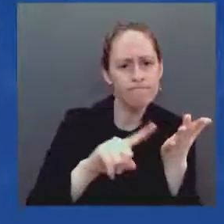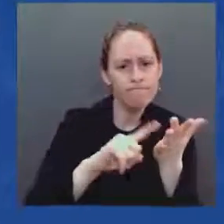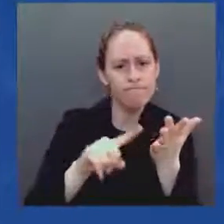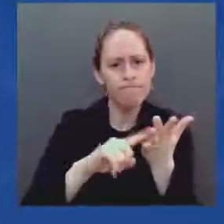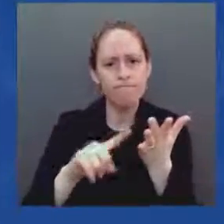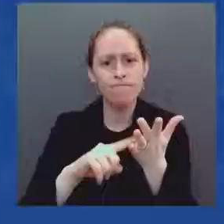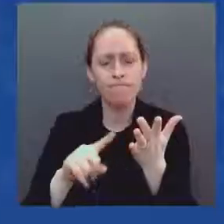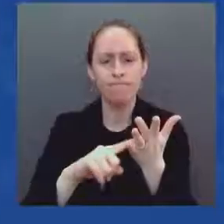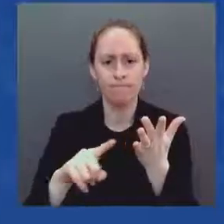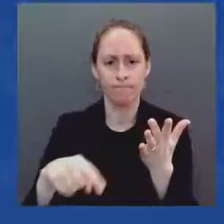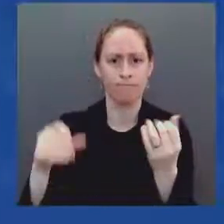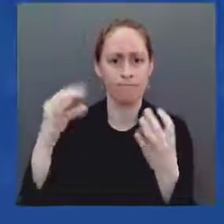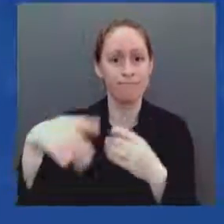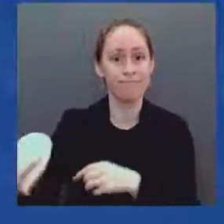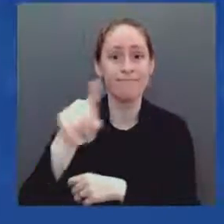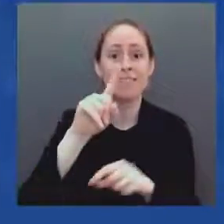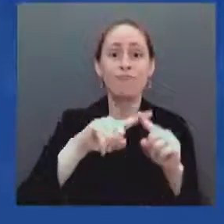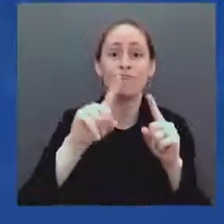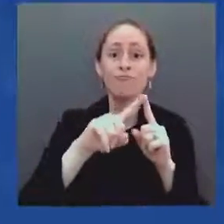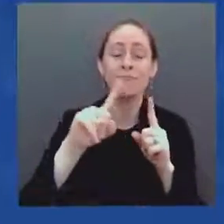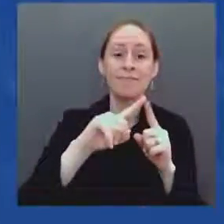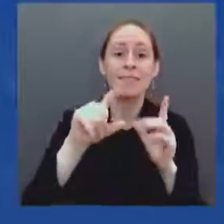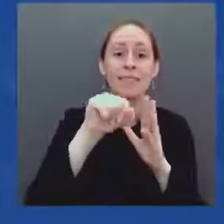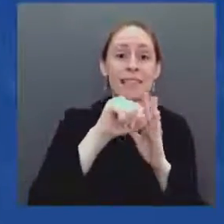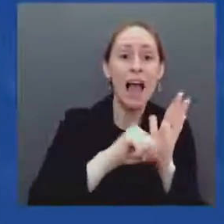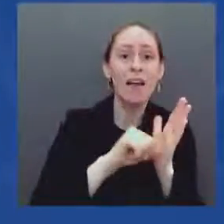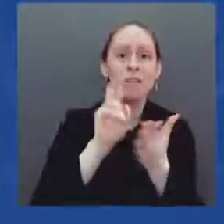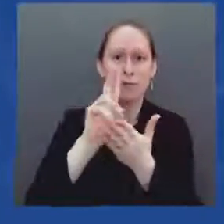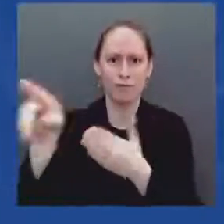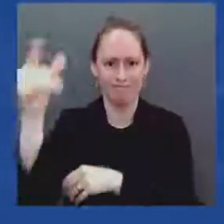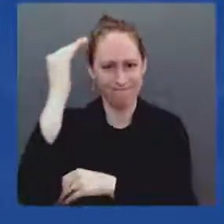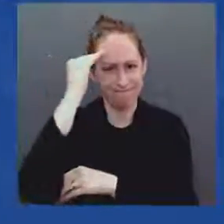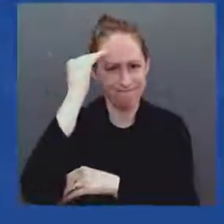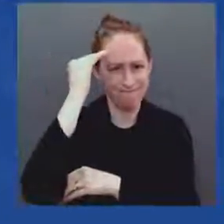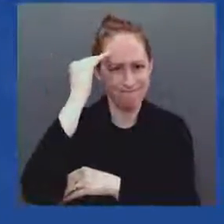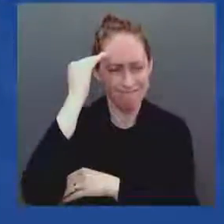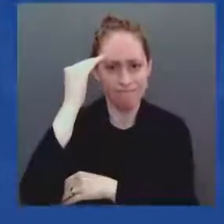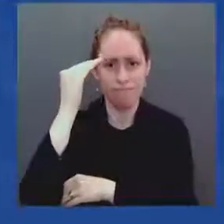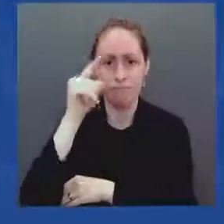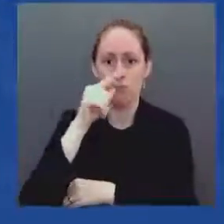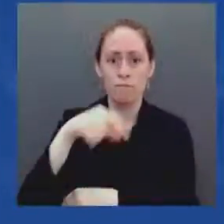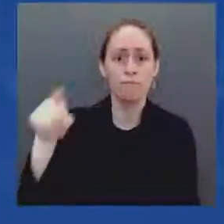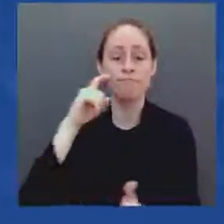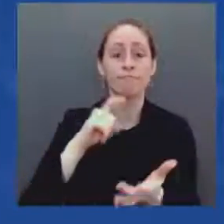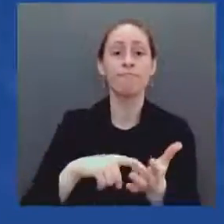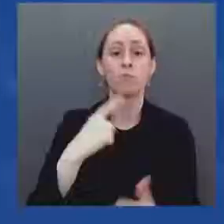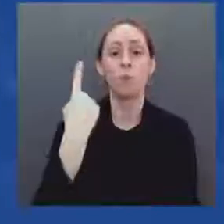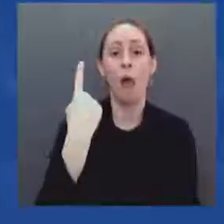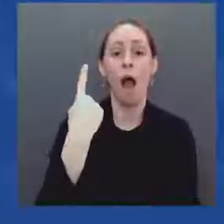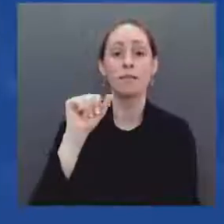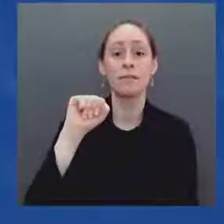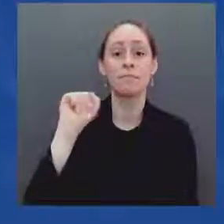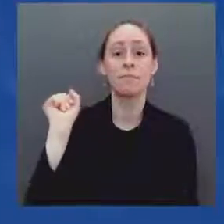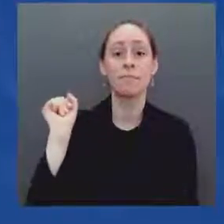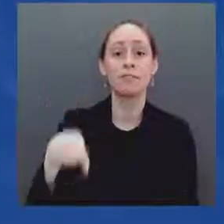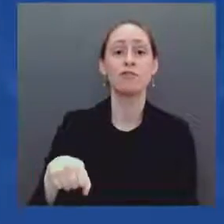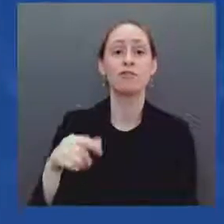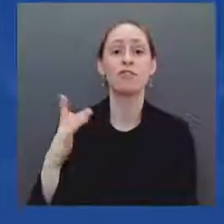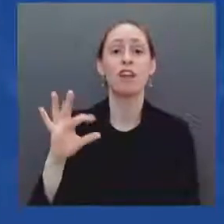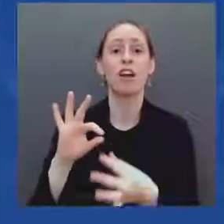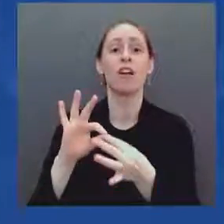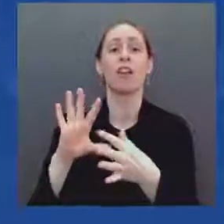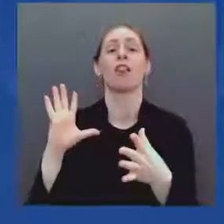losing a semester can put a kid back a year and a half. And so there's a whole lot we have to do, in my view, to